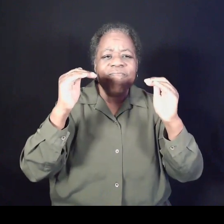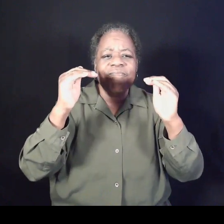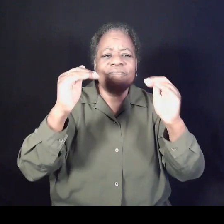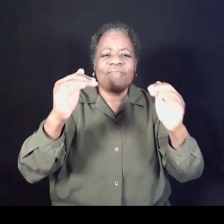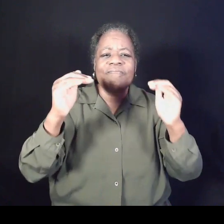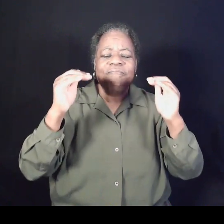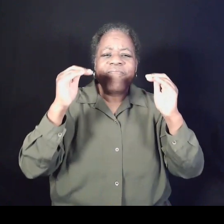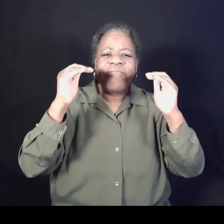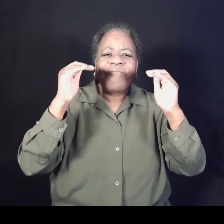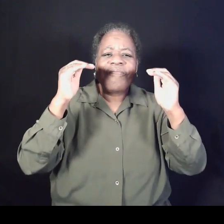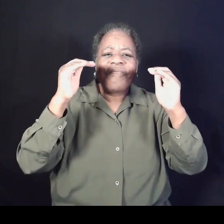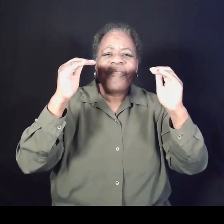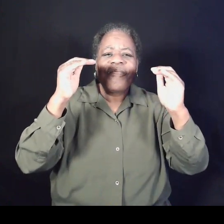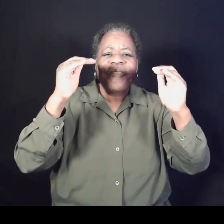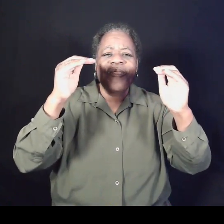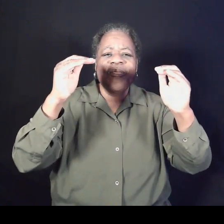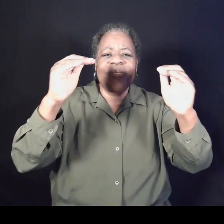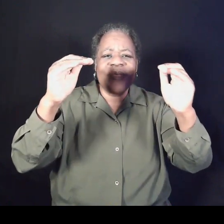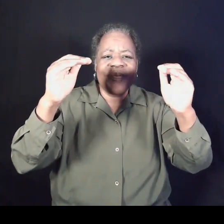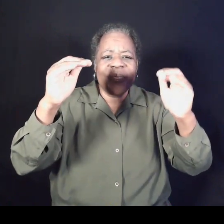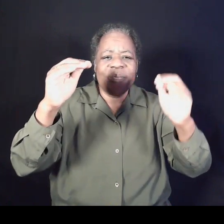day.